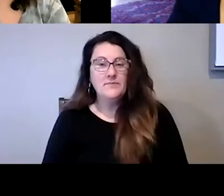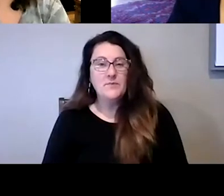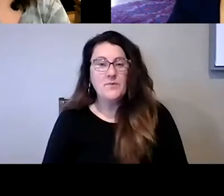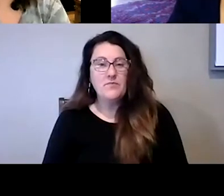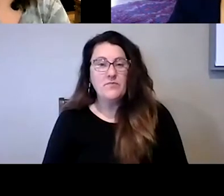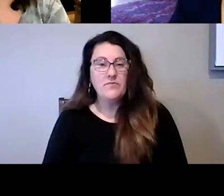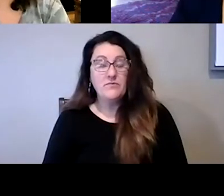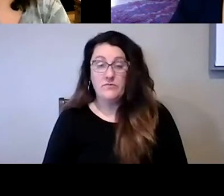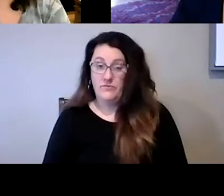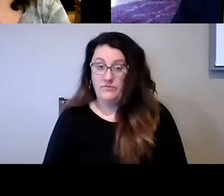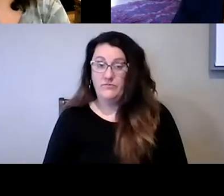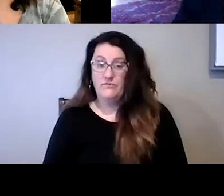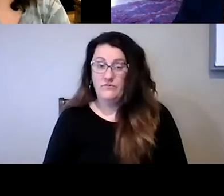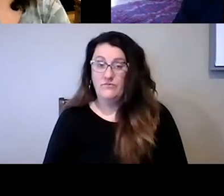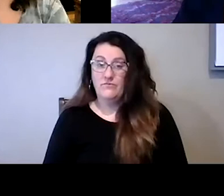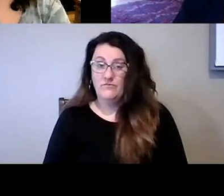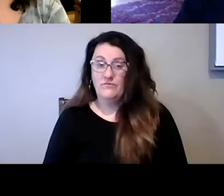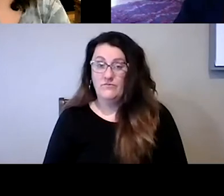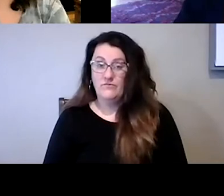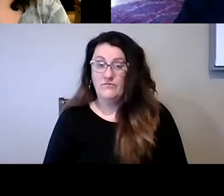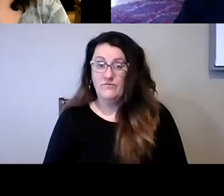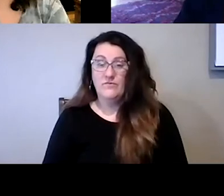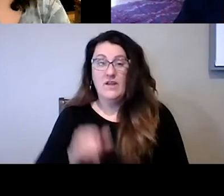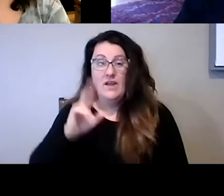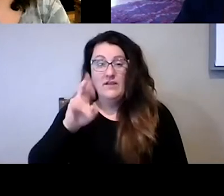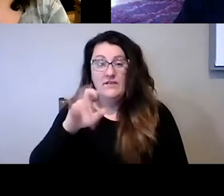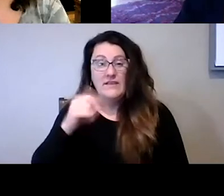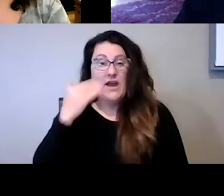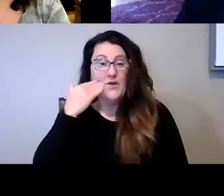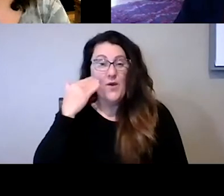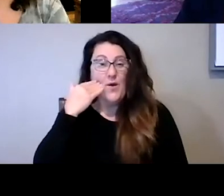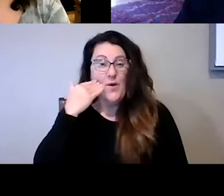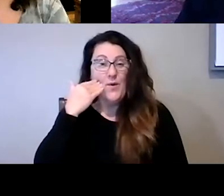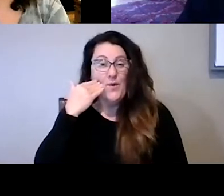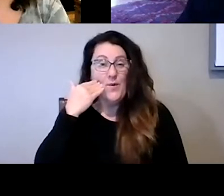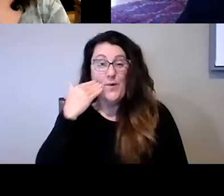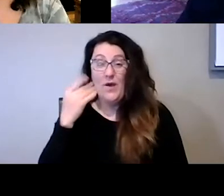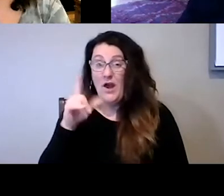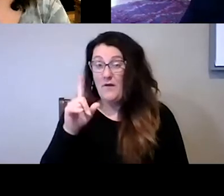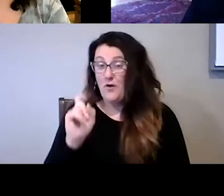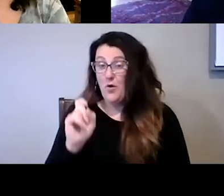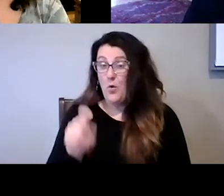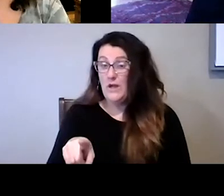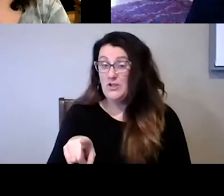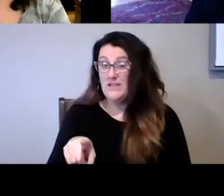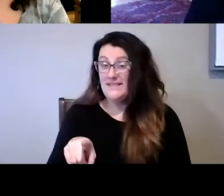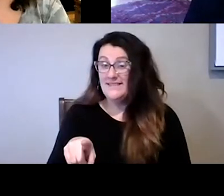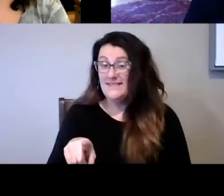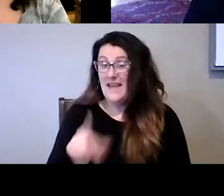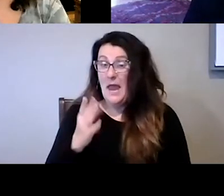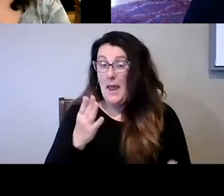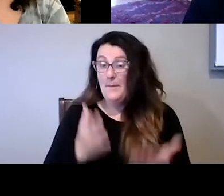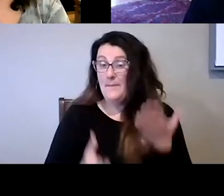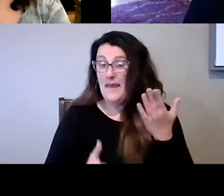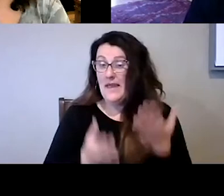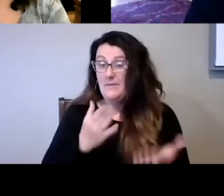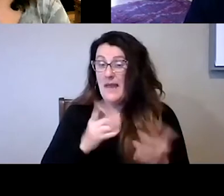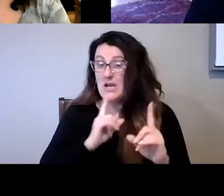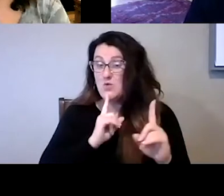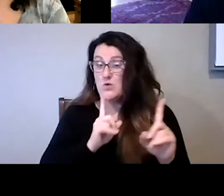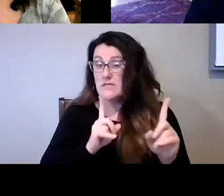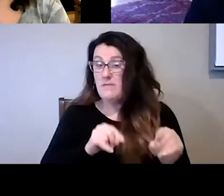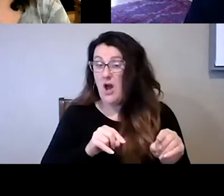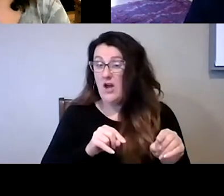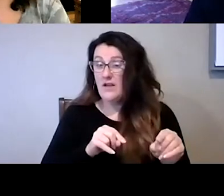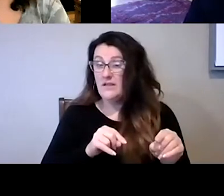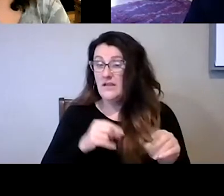Right. Well, Vincent, I know you probably have a question, but maybe I can just sort of respond to the 2